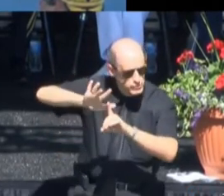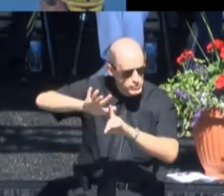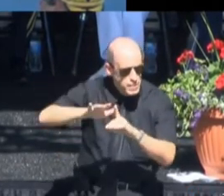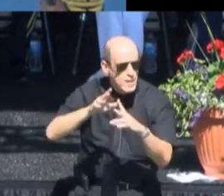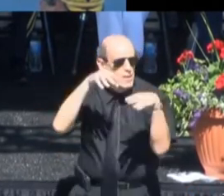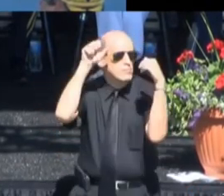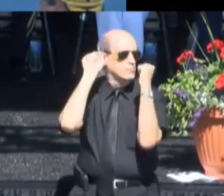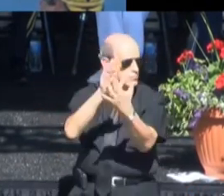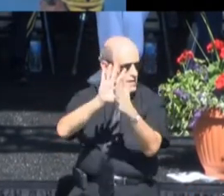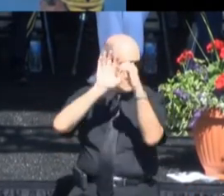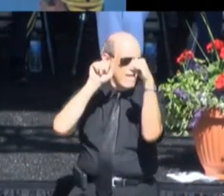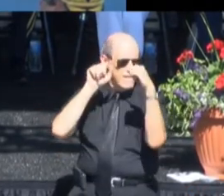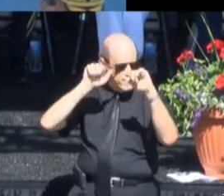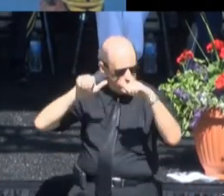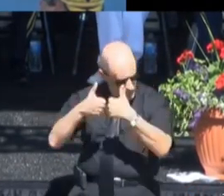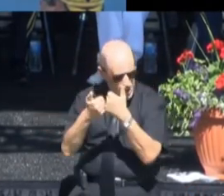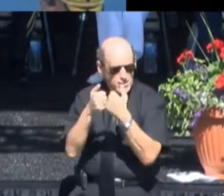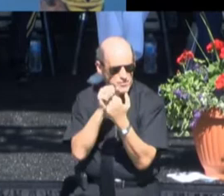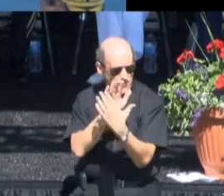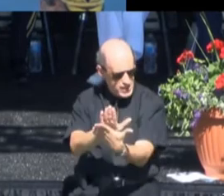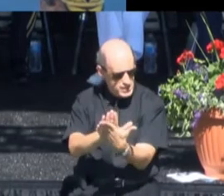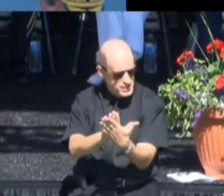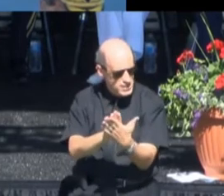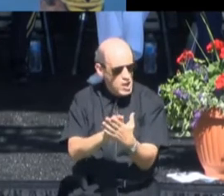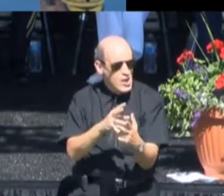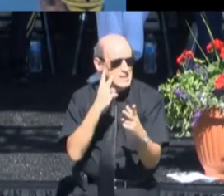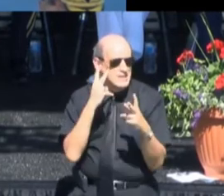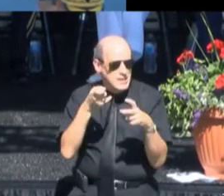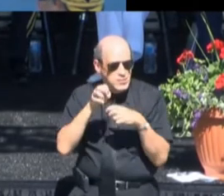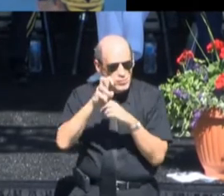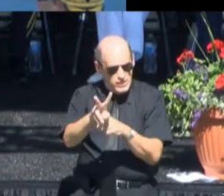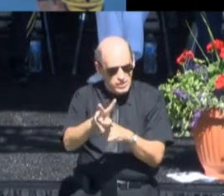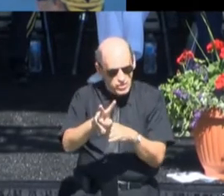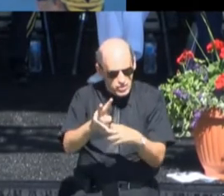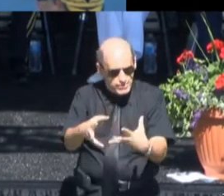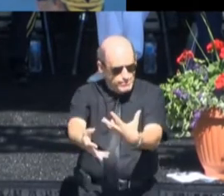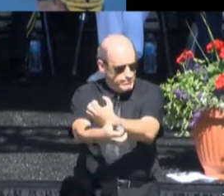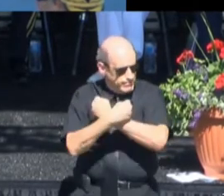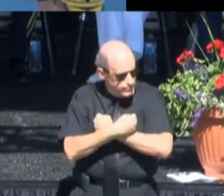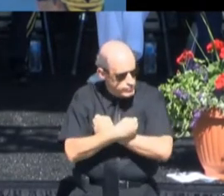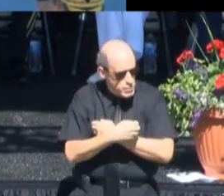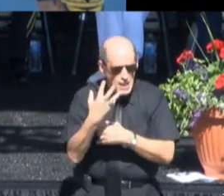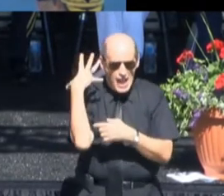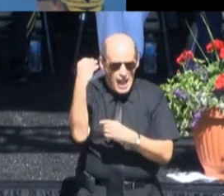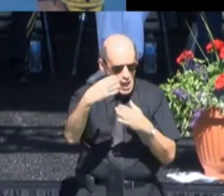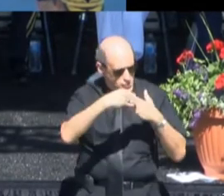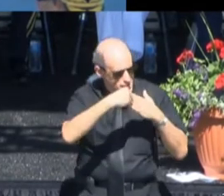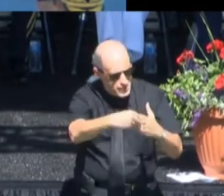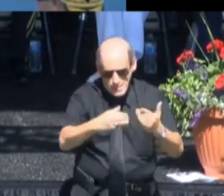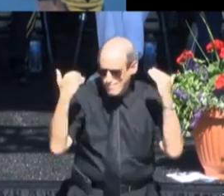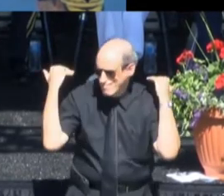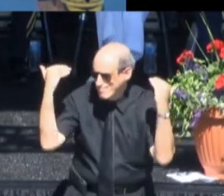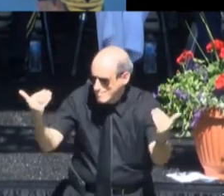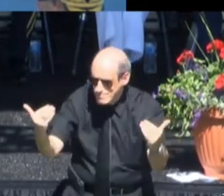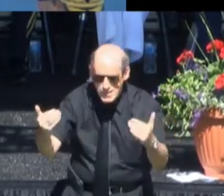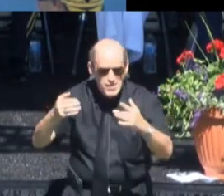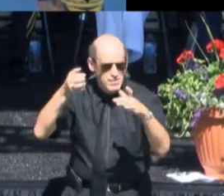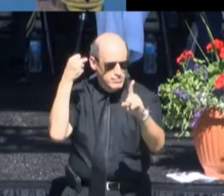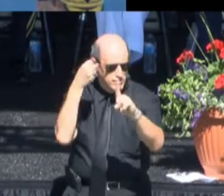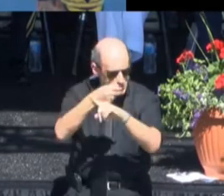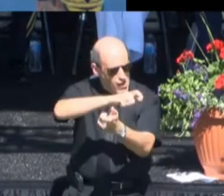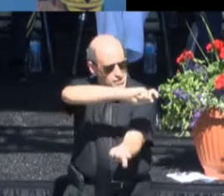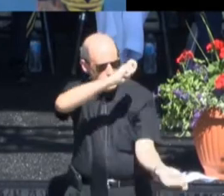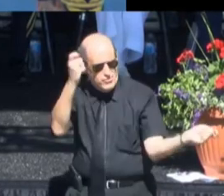Rise to the challenge. Embrace the privilege. Go out and lead and change the